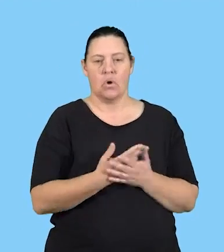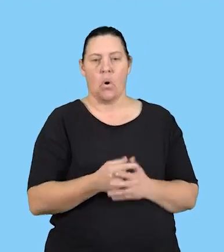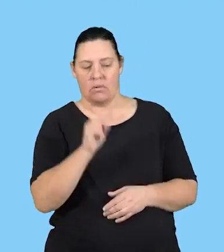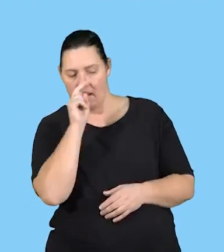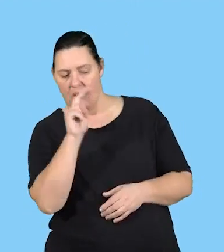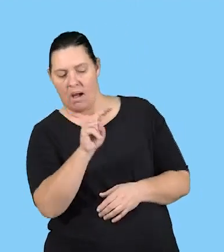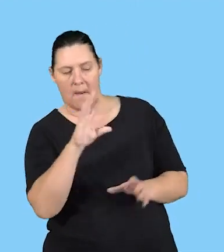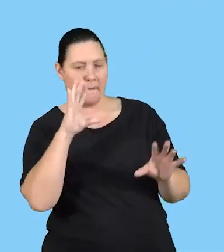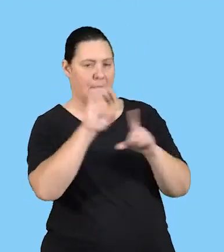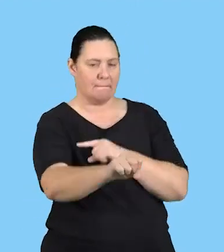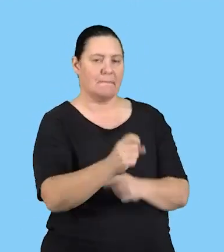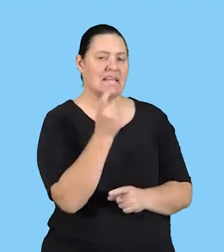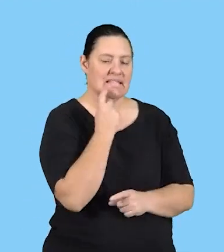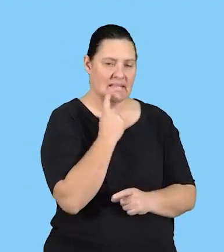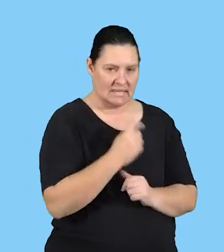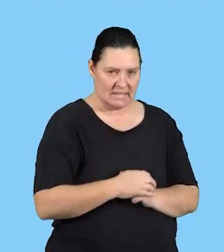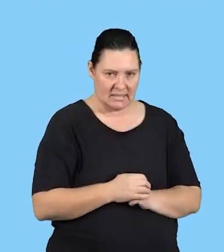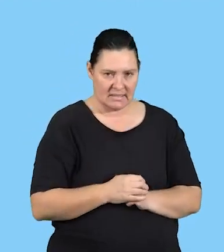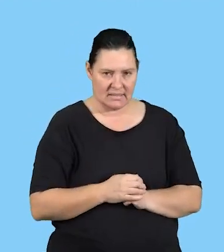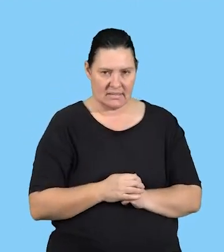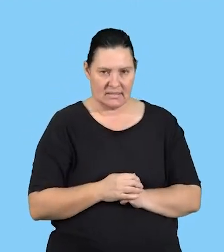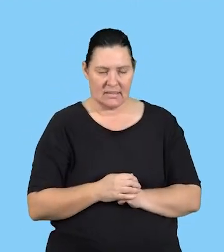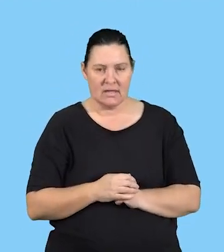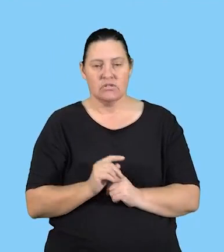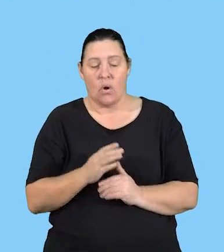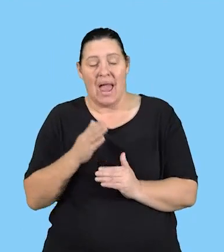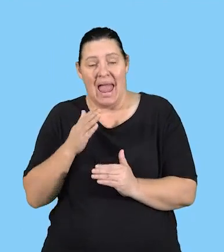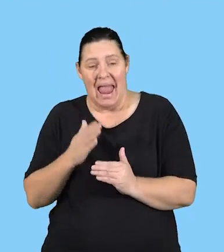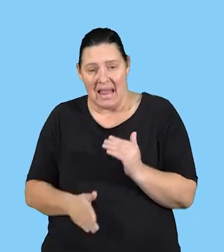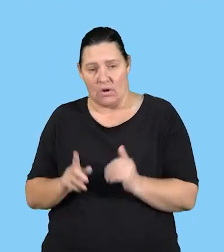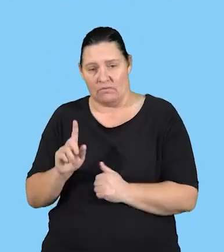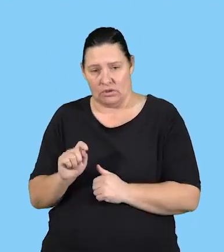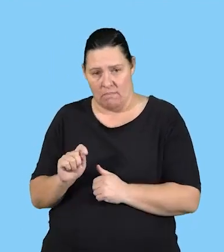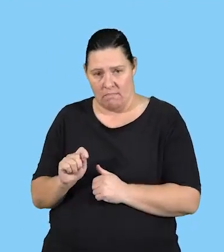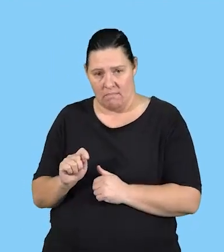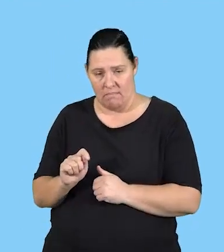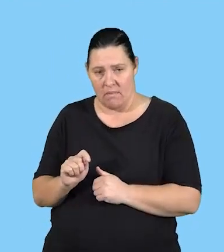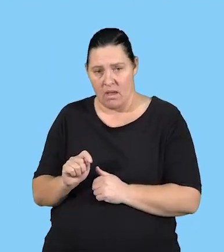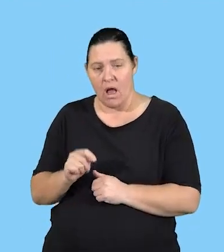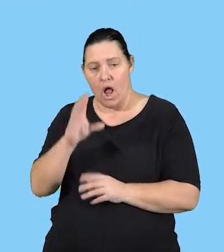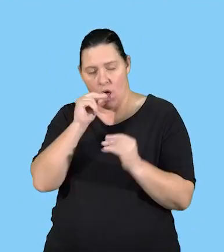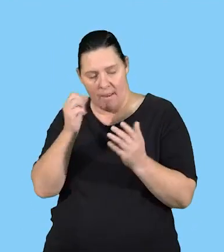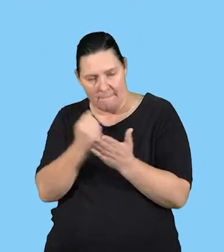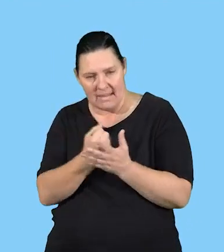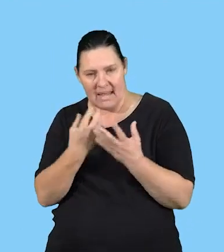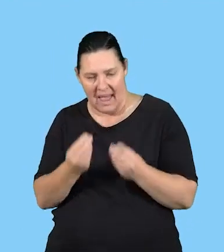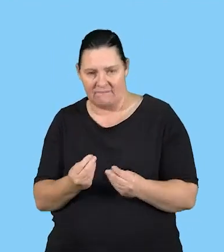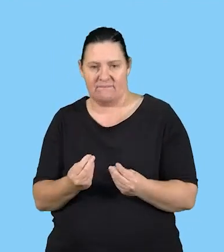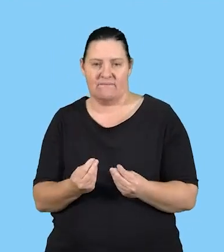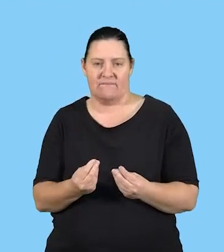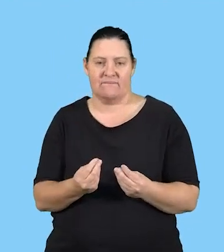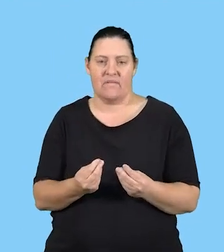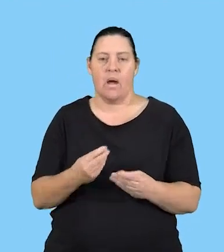your attention to say that by the end of the term, learners should have administered